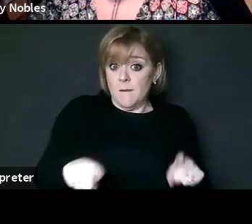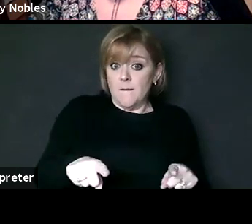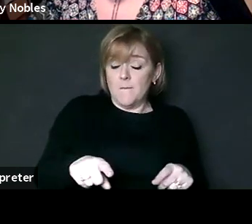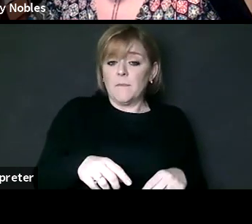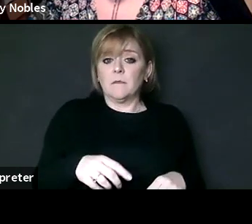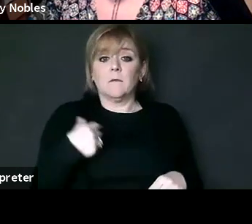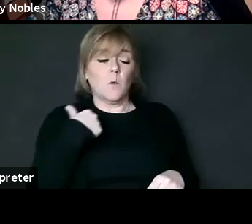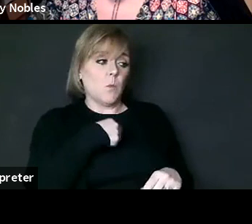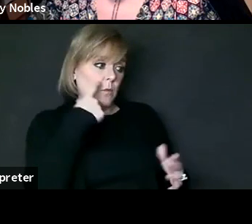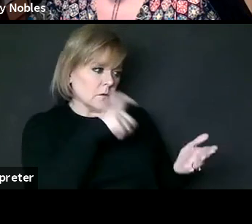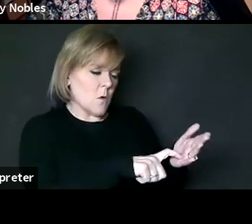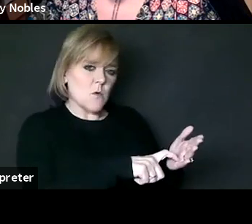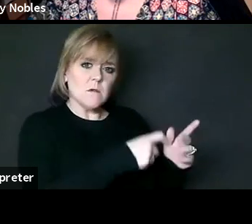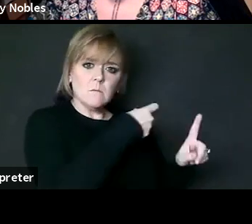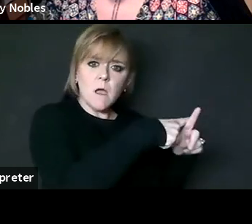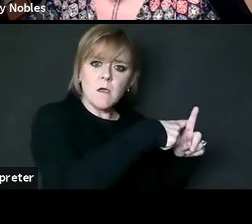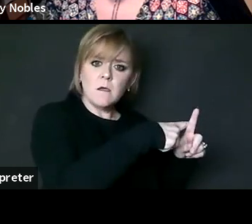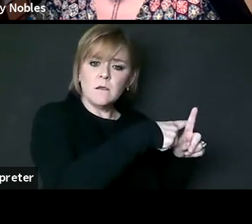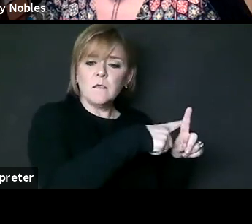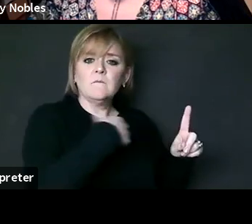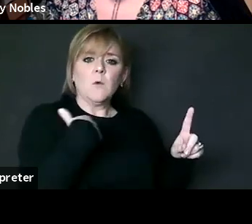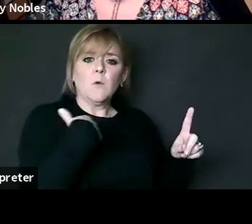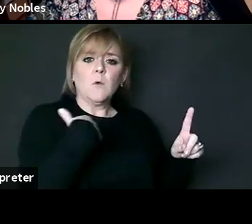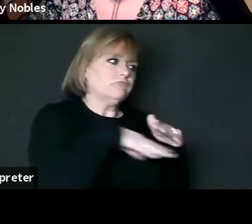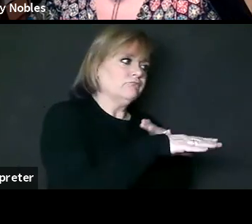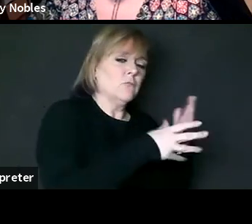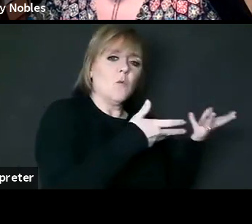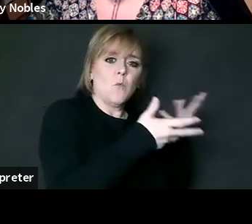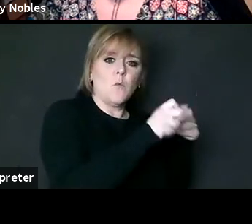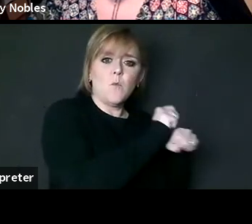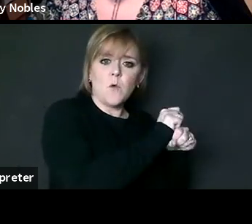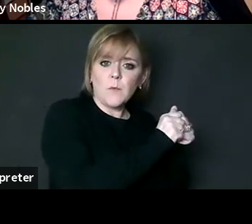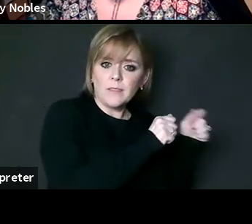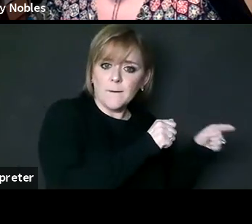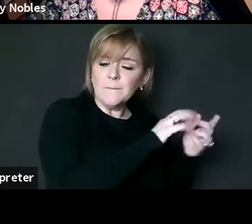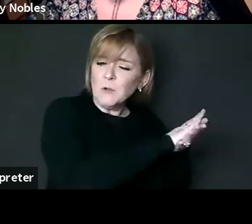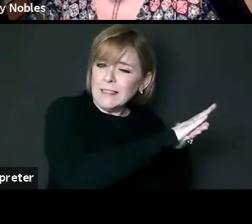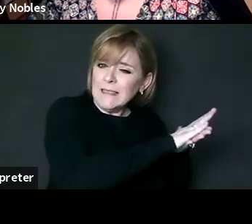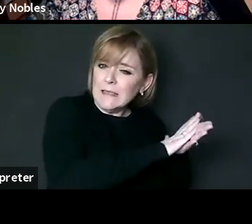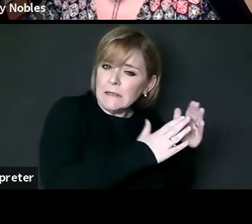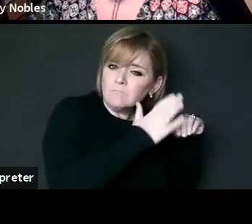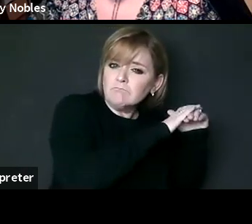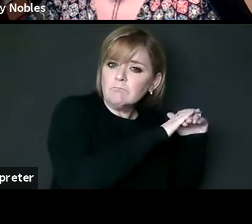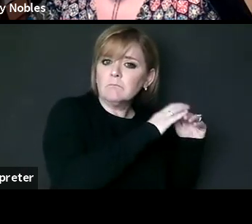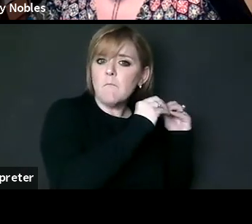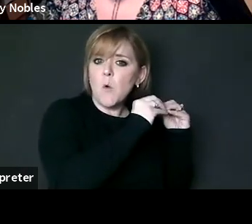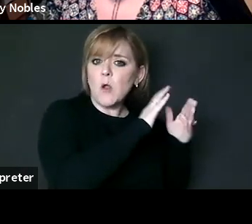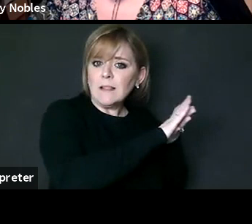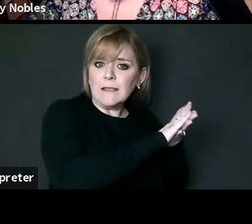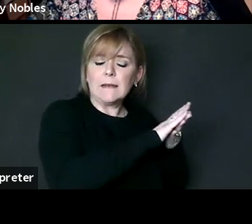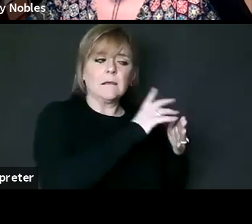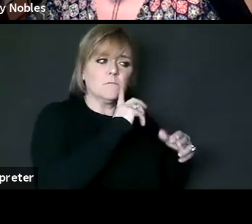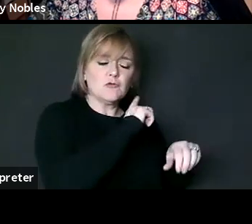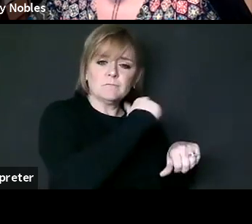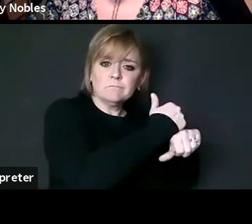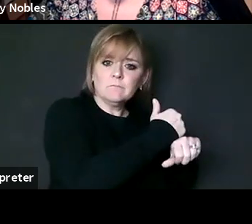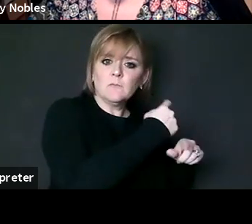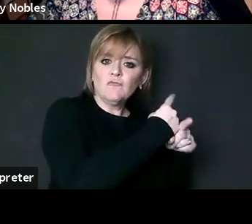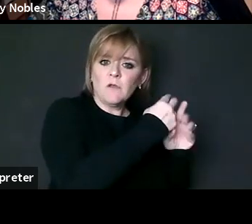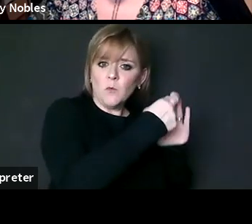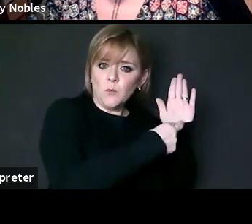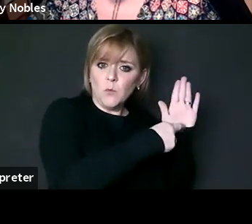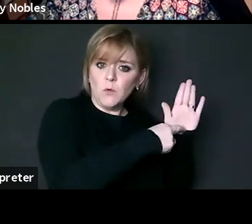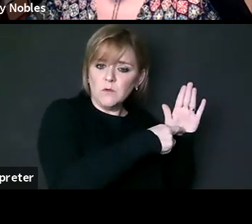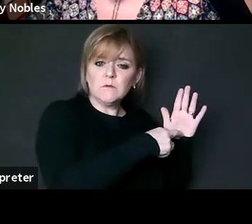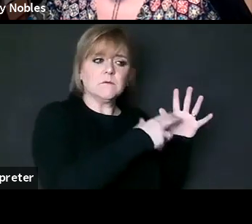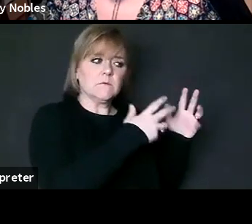working with the business, we've been able to clean and make sure that the right protocols are in place to safely reopen and